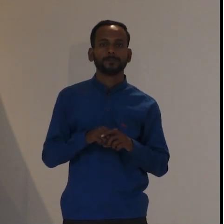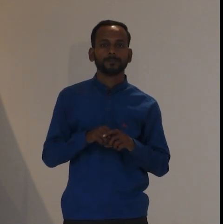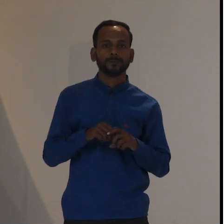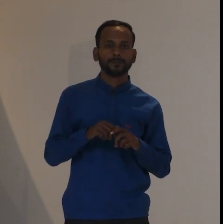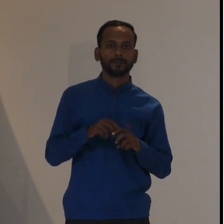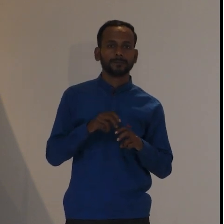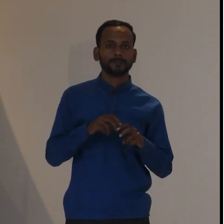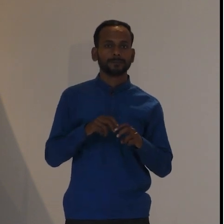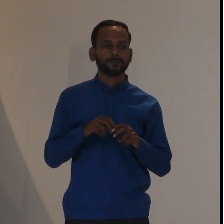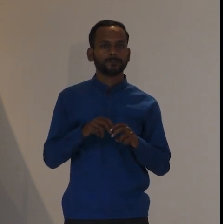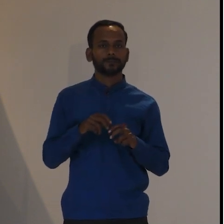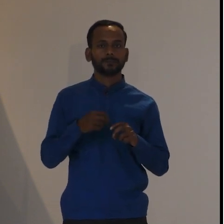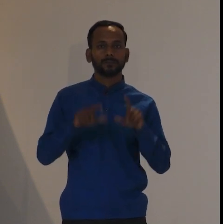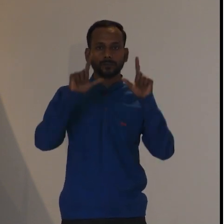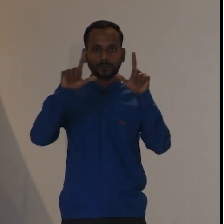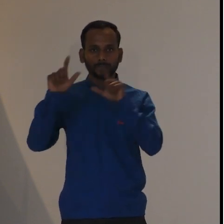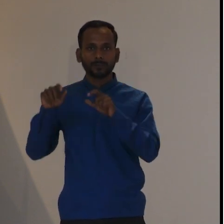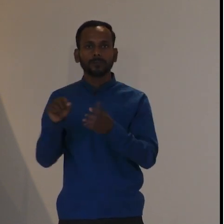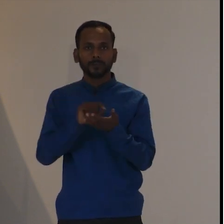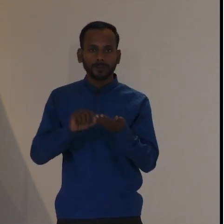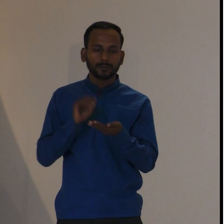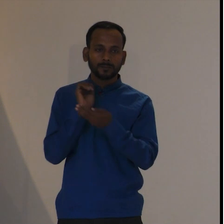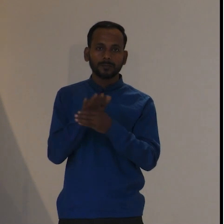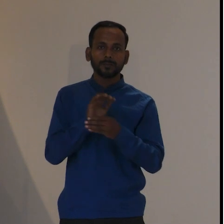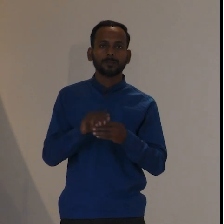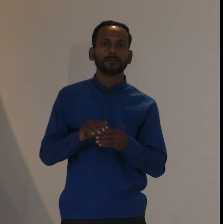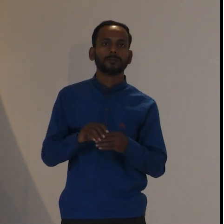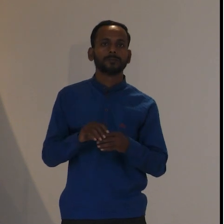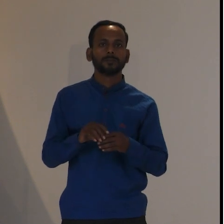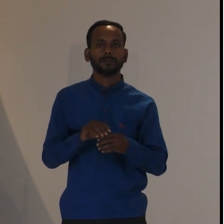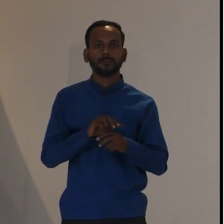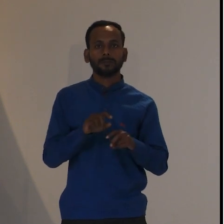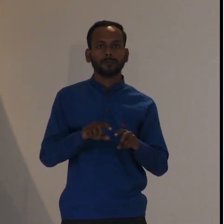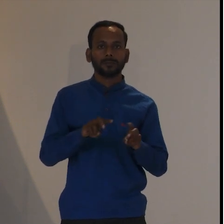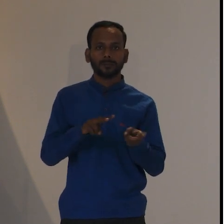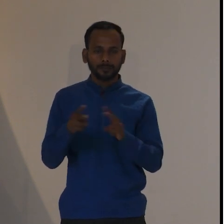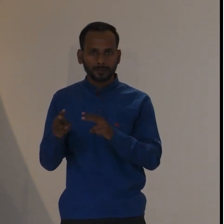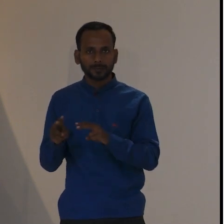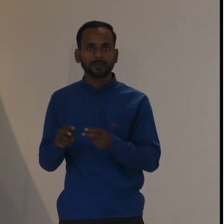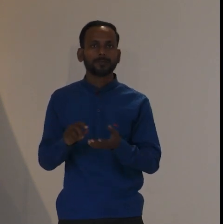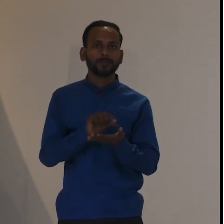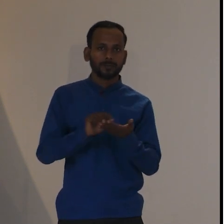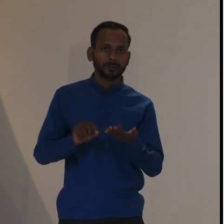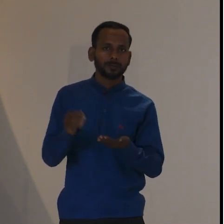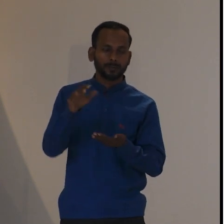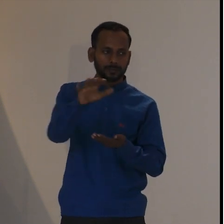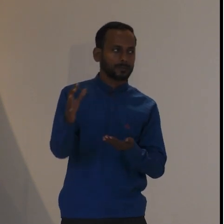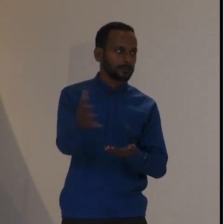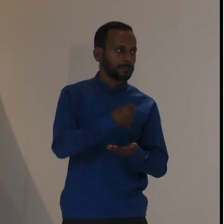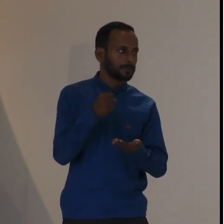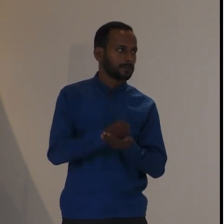pouring through Major General's photos, letters, archives, any writings we could find, and